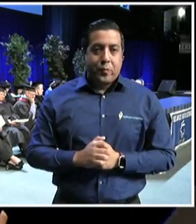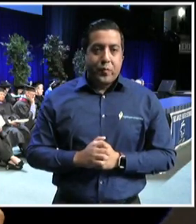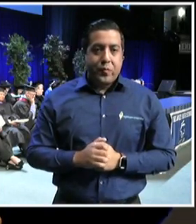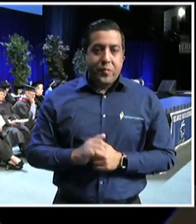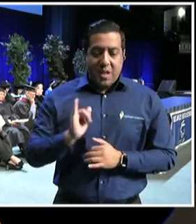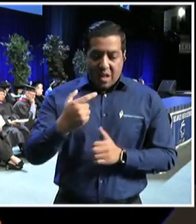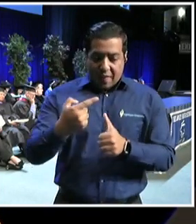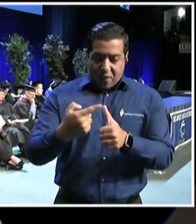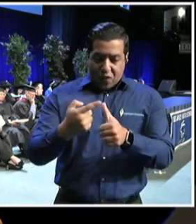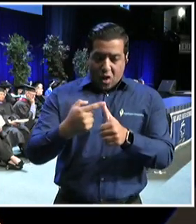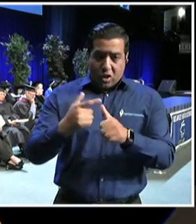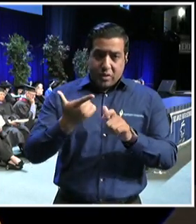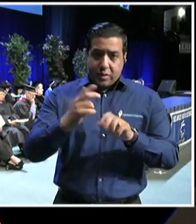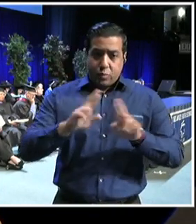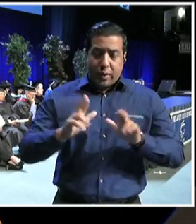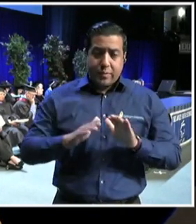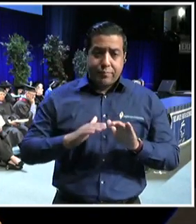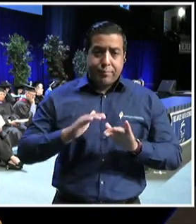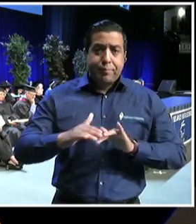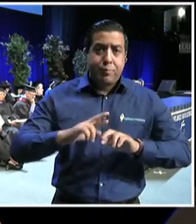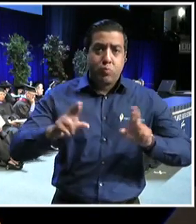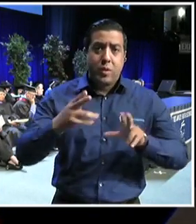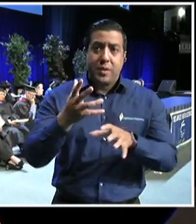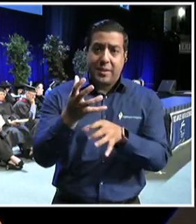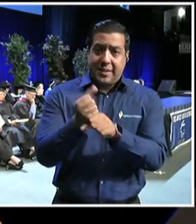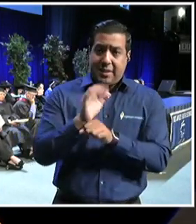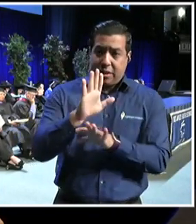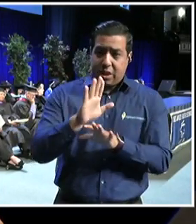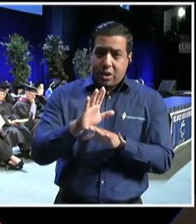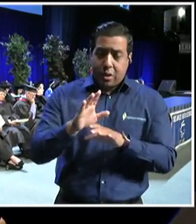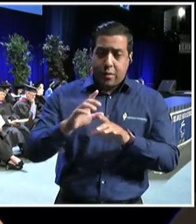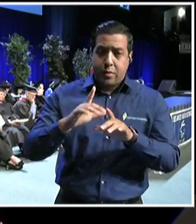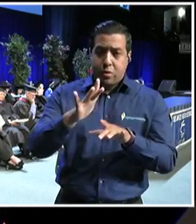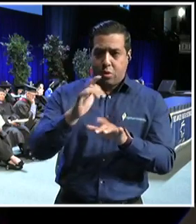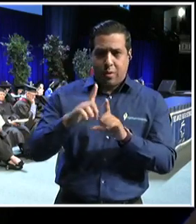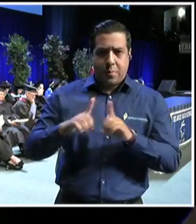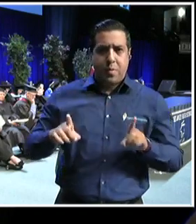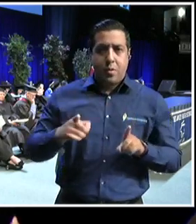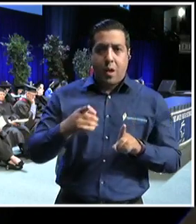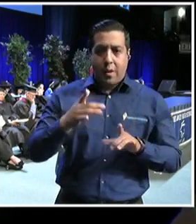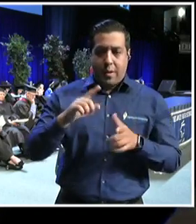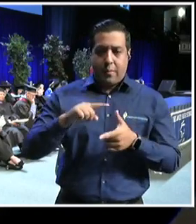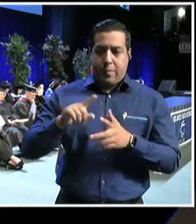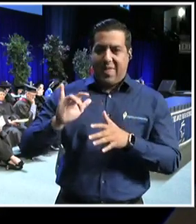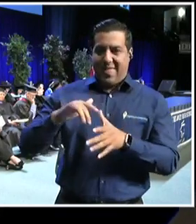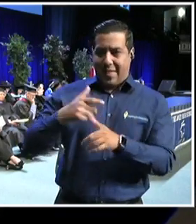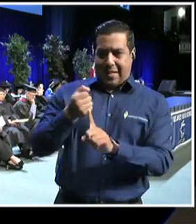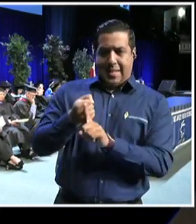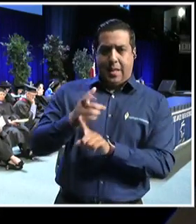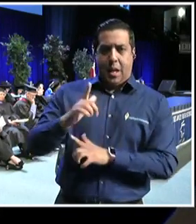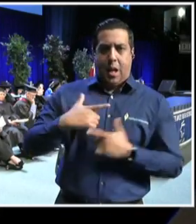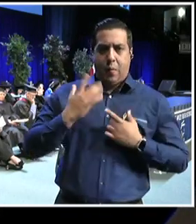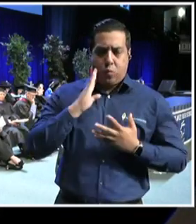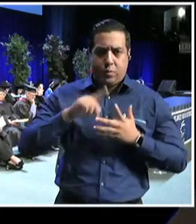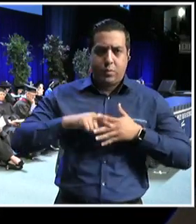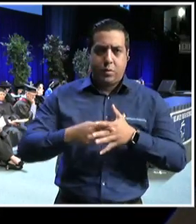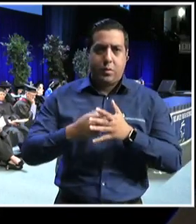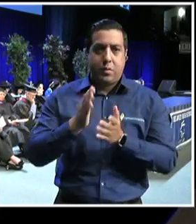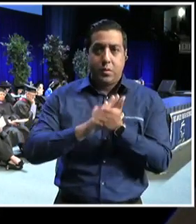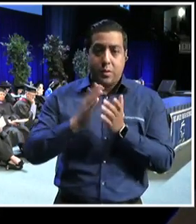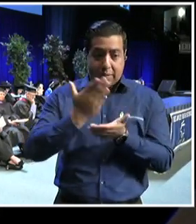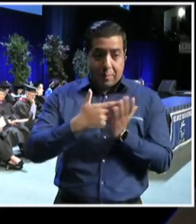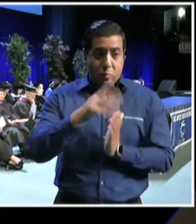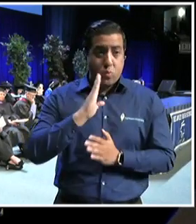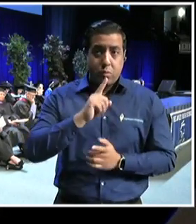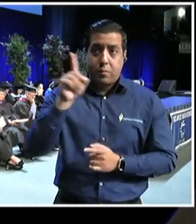That first step you take after you receive your diploma, that's when life actually starts. Some of us are going off to college,